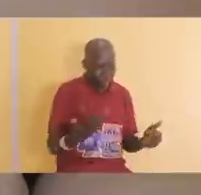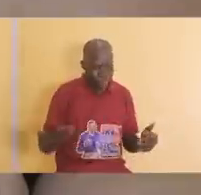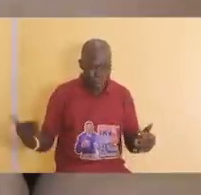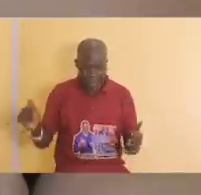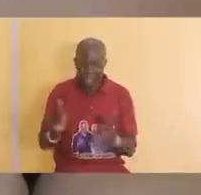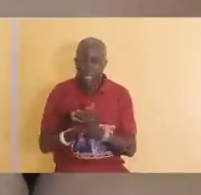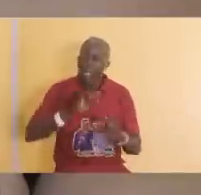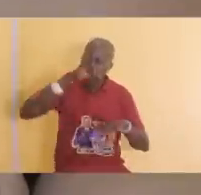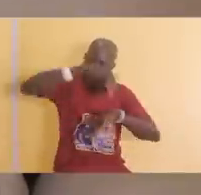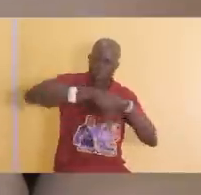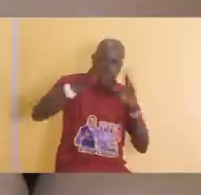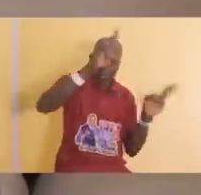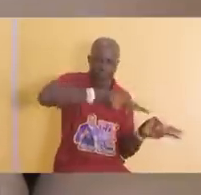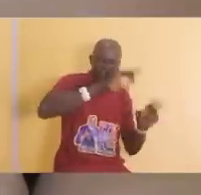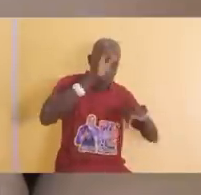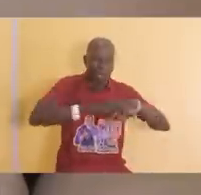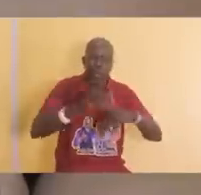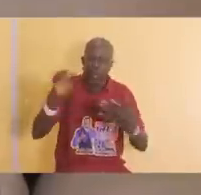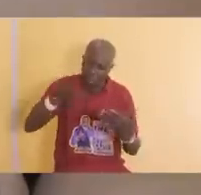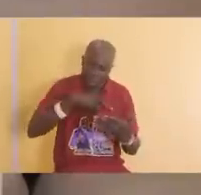do everything. We'll do vigil.